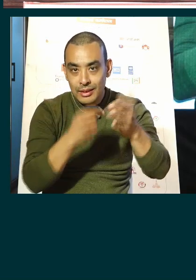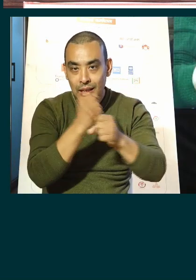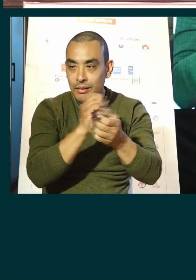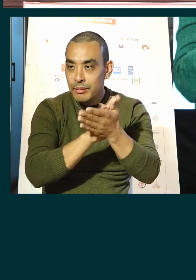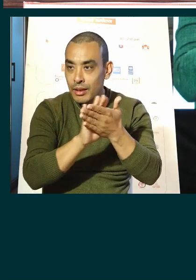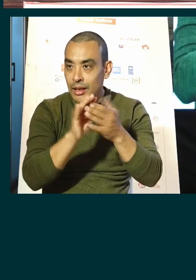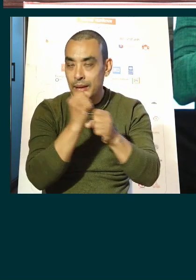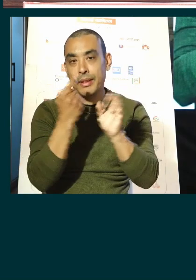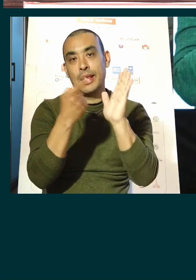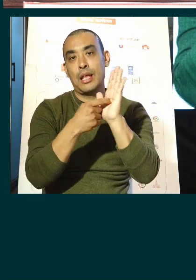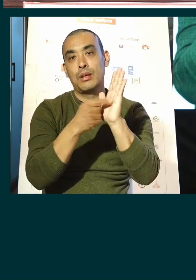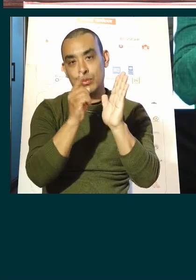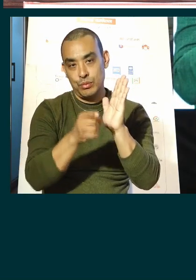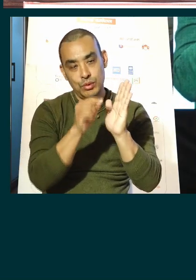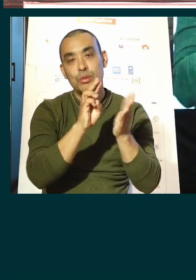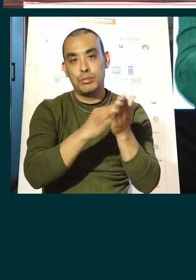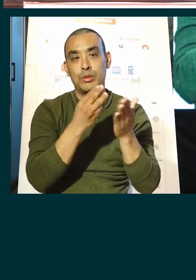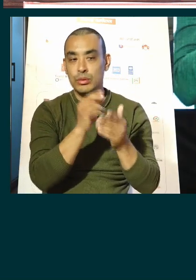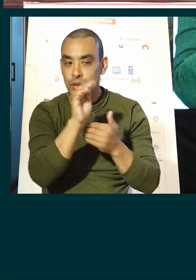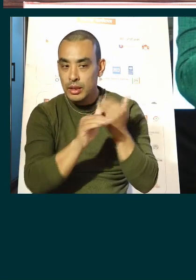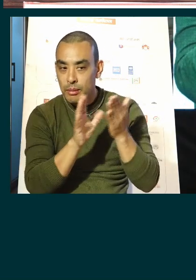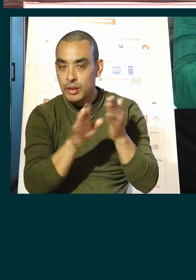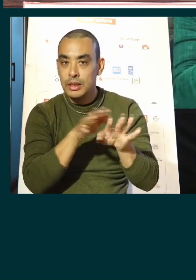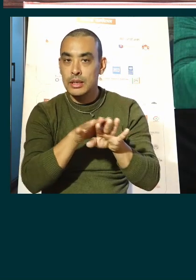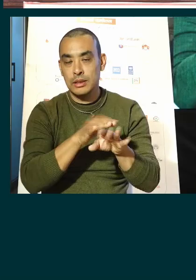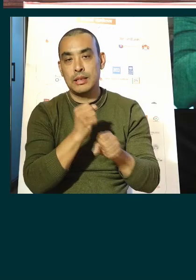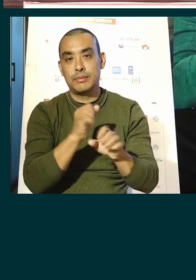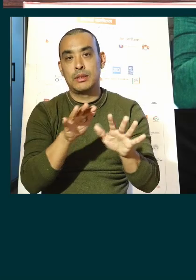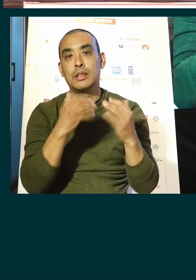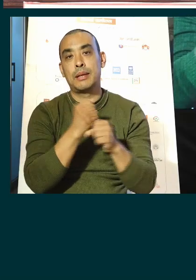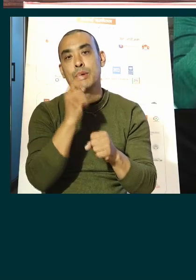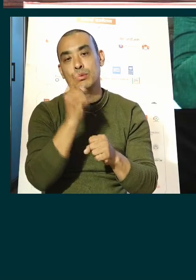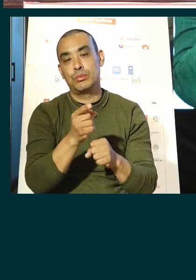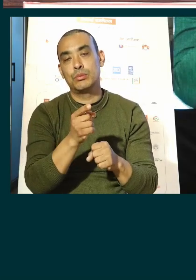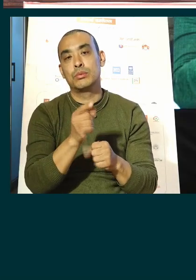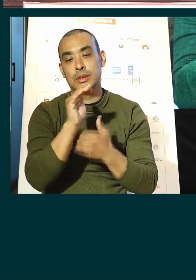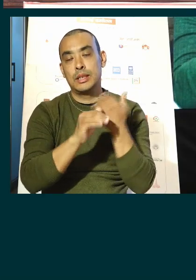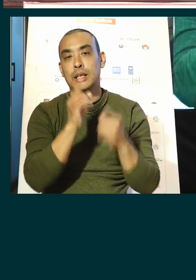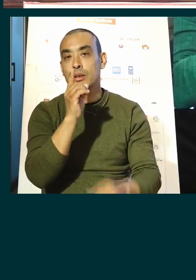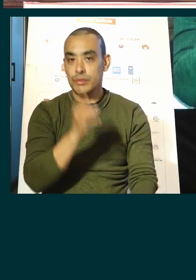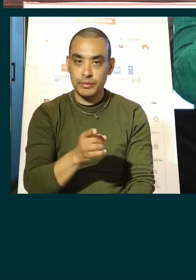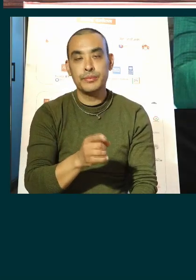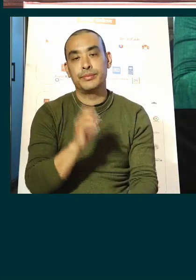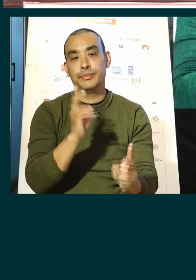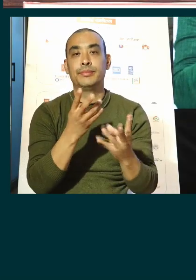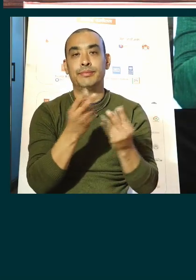provocative work, and I think it's very difficult to find them, and I think it's important to show these artworks. And I will stop